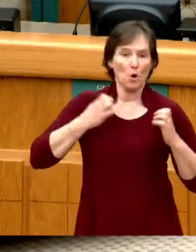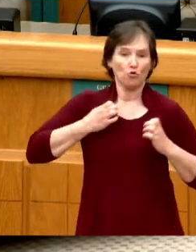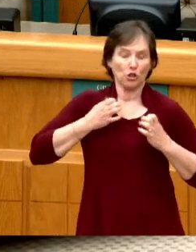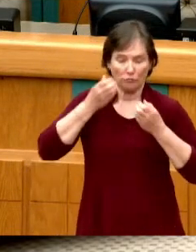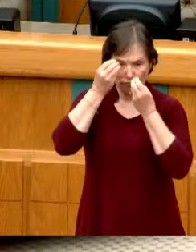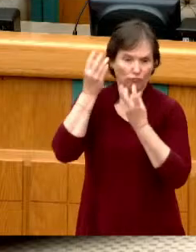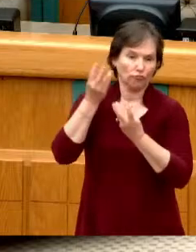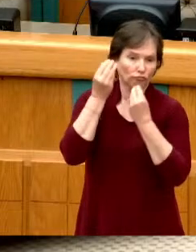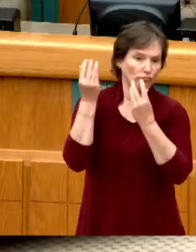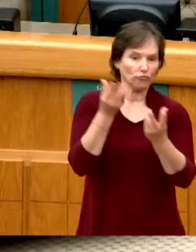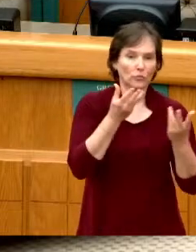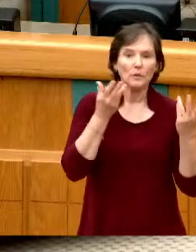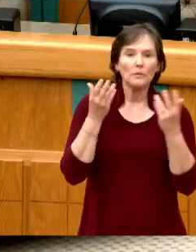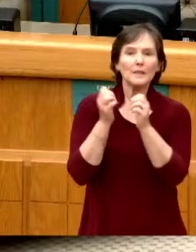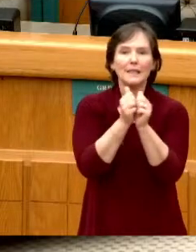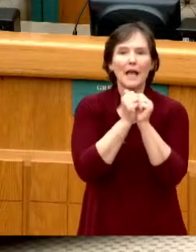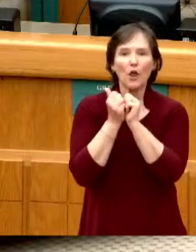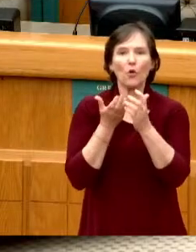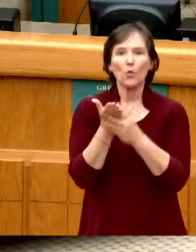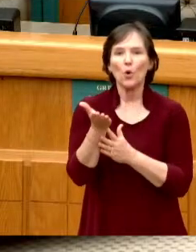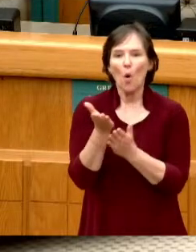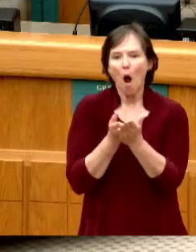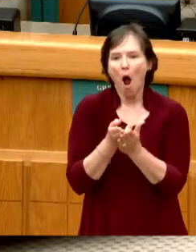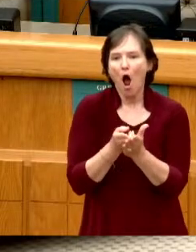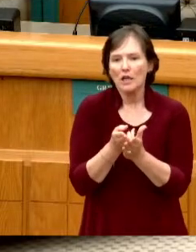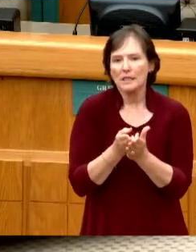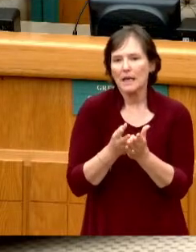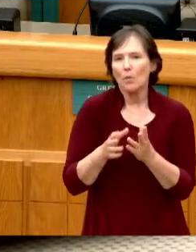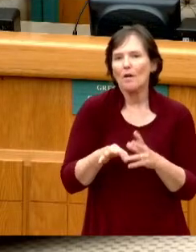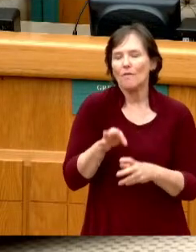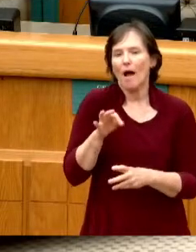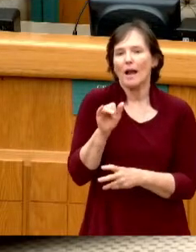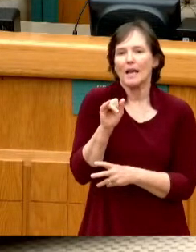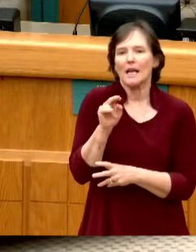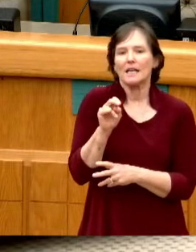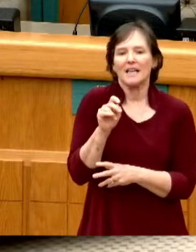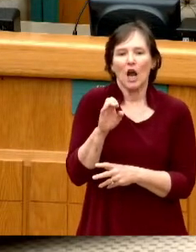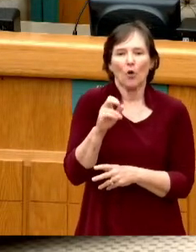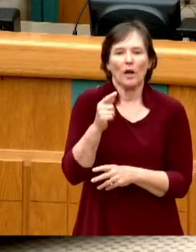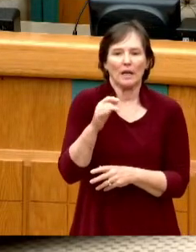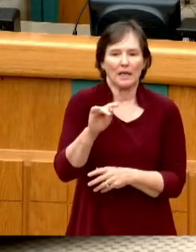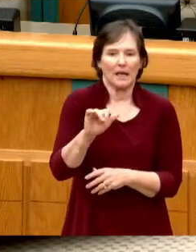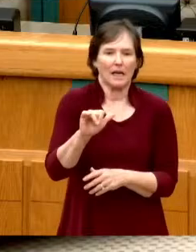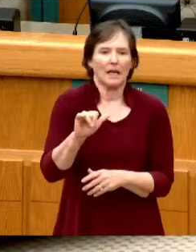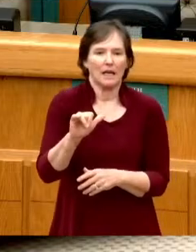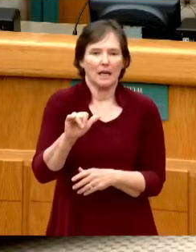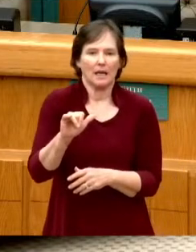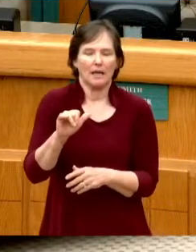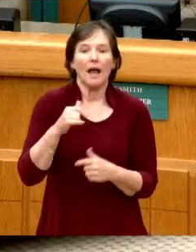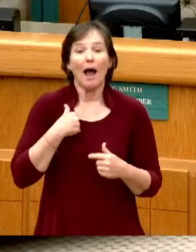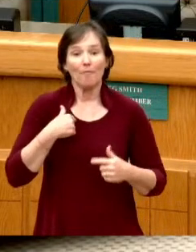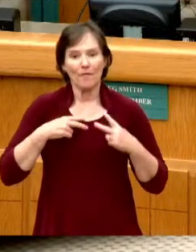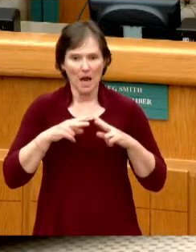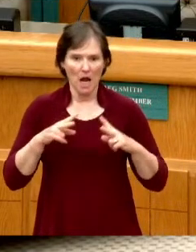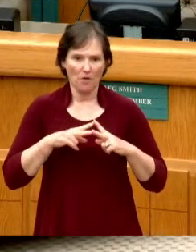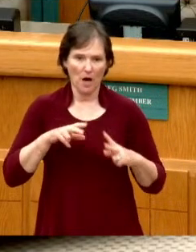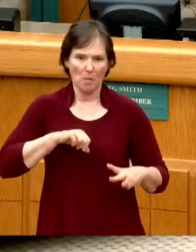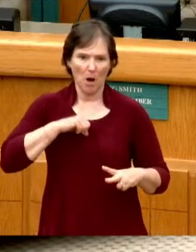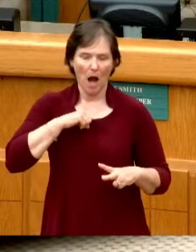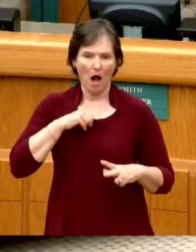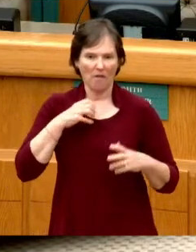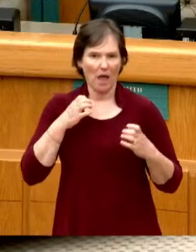together, through honesty, we find integrity. I'm very proud of the efforts of so many to make